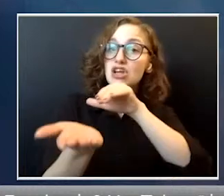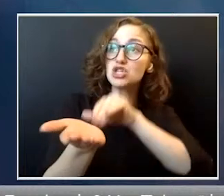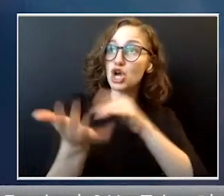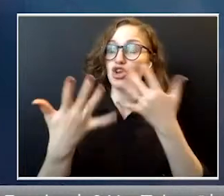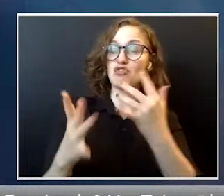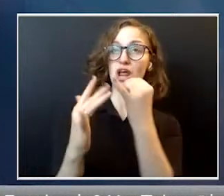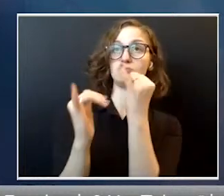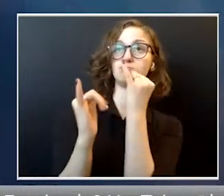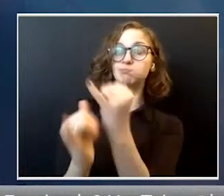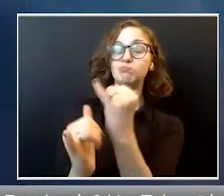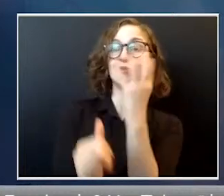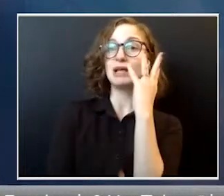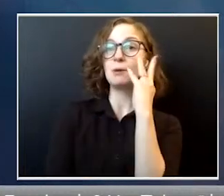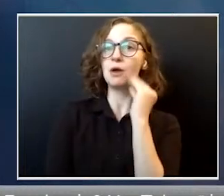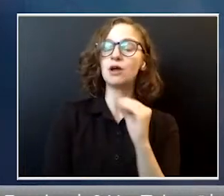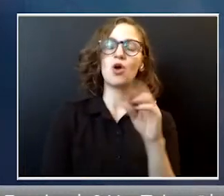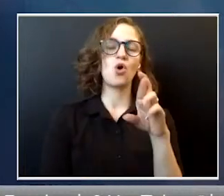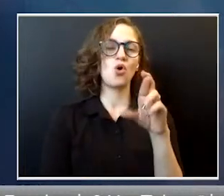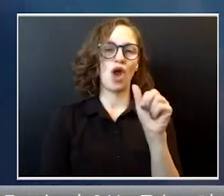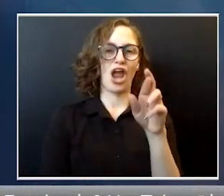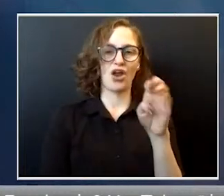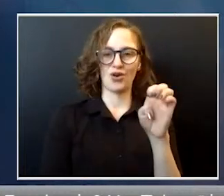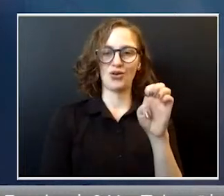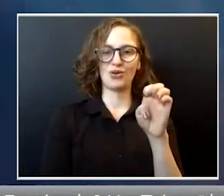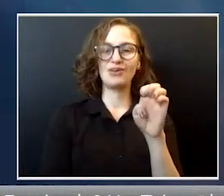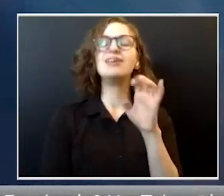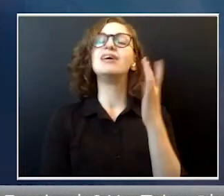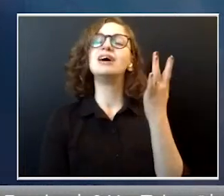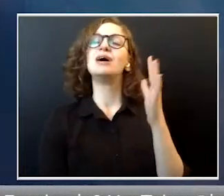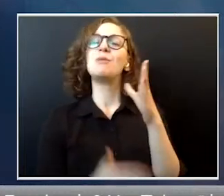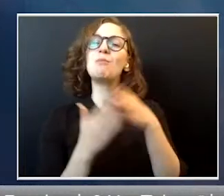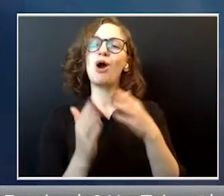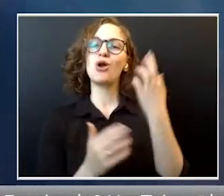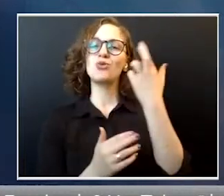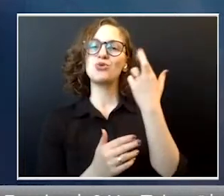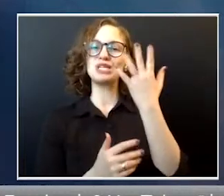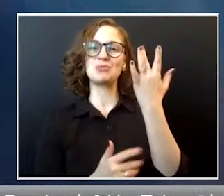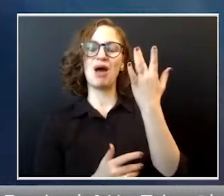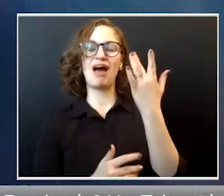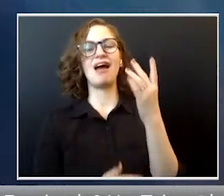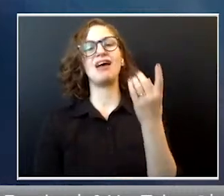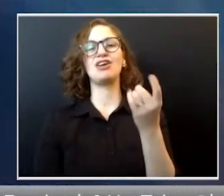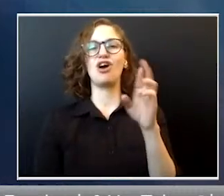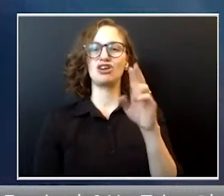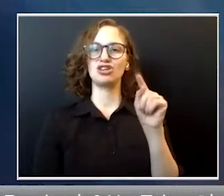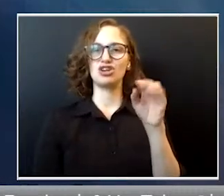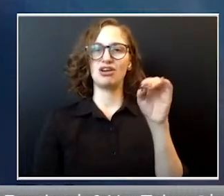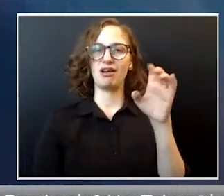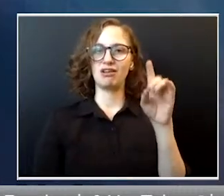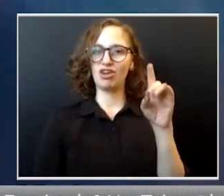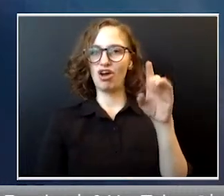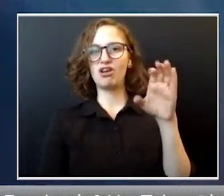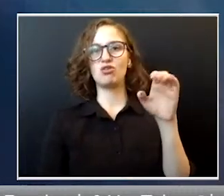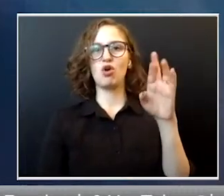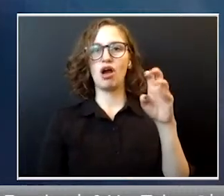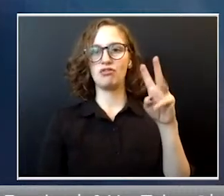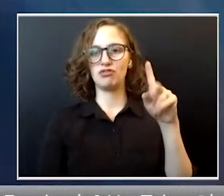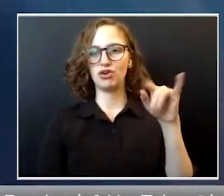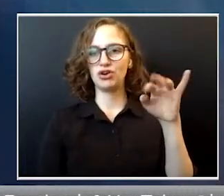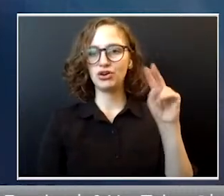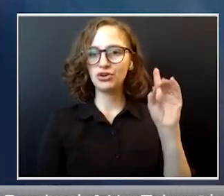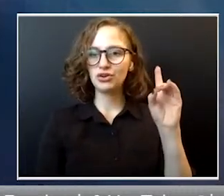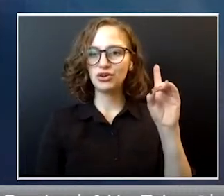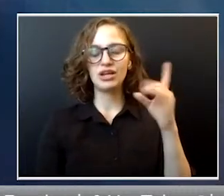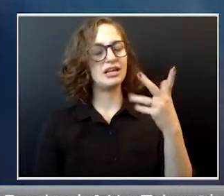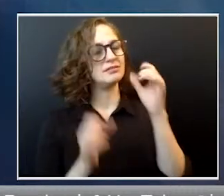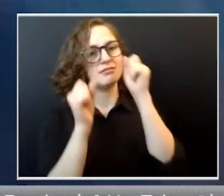is rare. That's part of what makes Dr. Todd Crawford remarkable. You've seen him here as a guest on our shows before. He's an incredibly